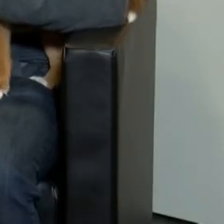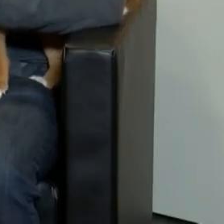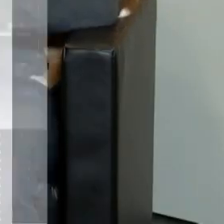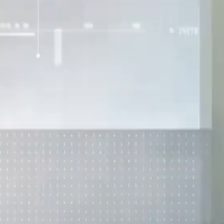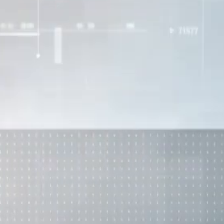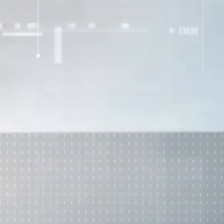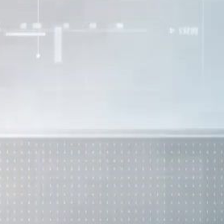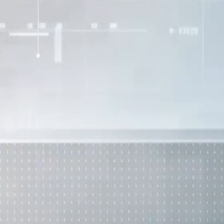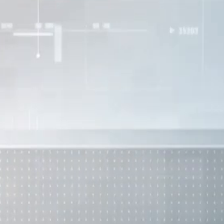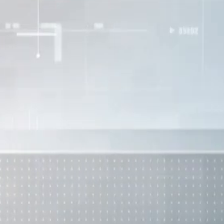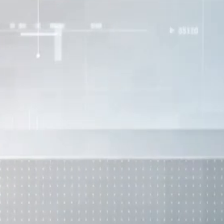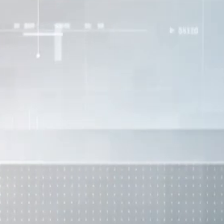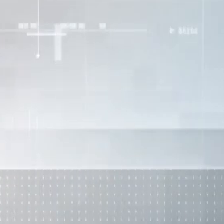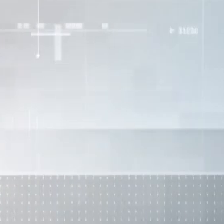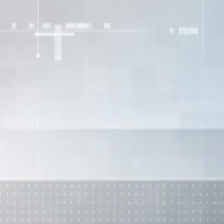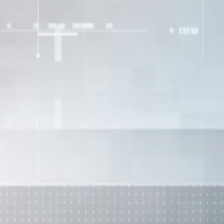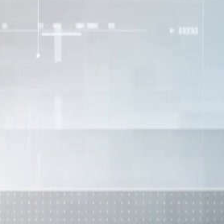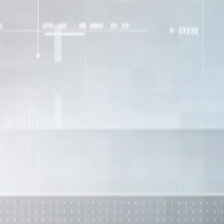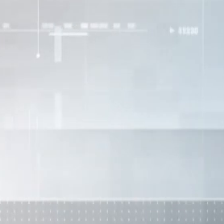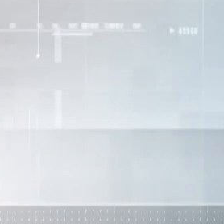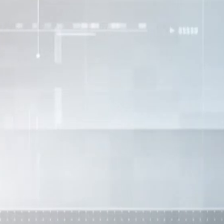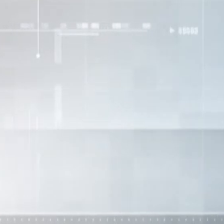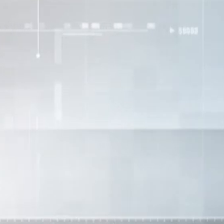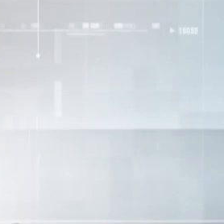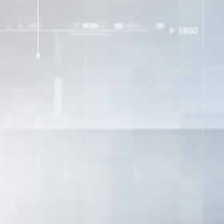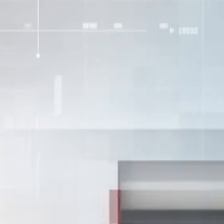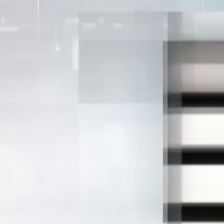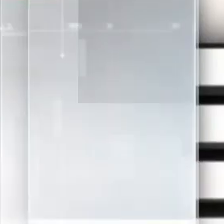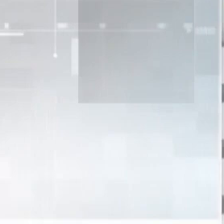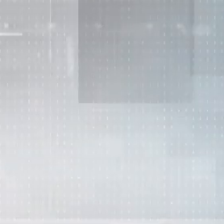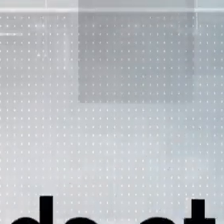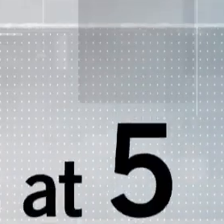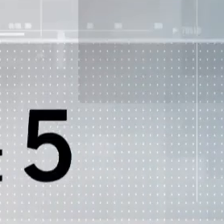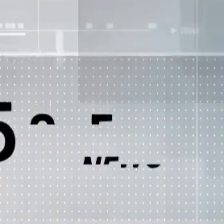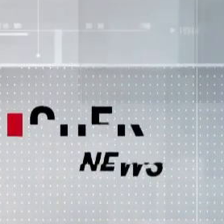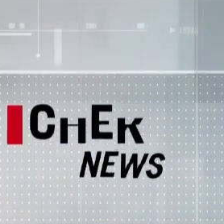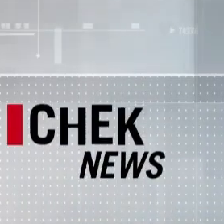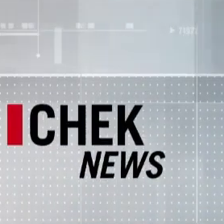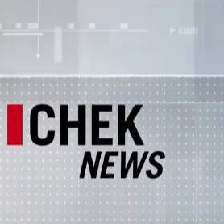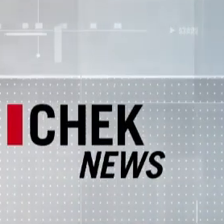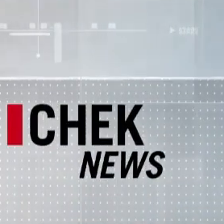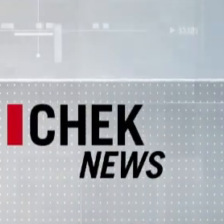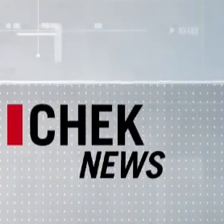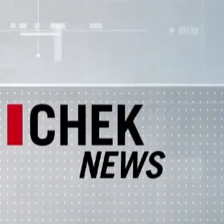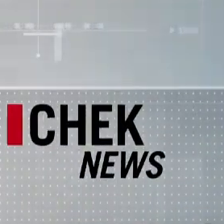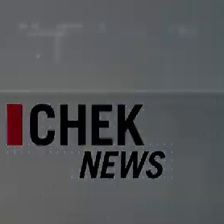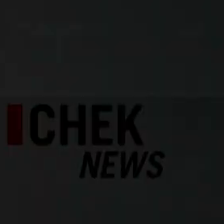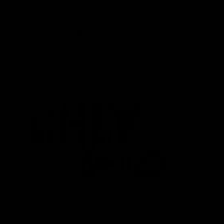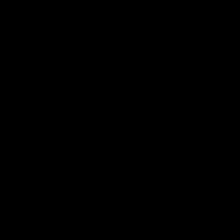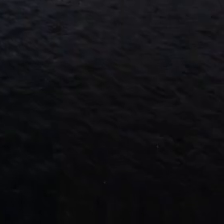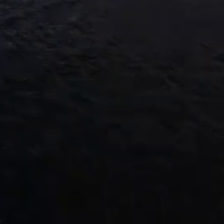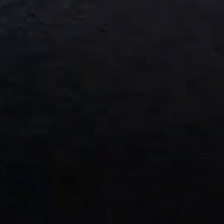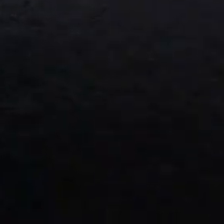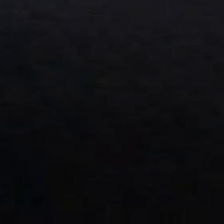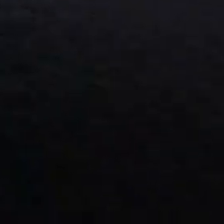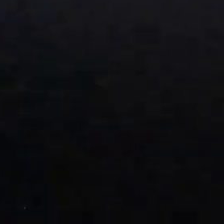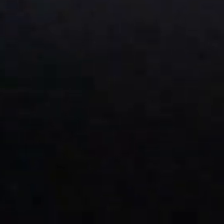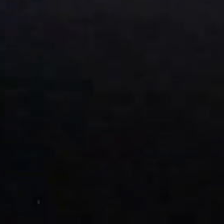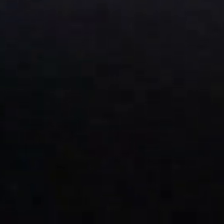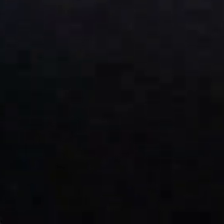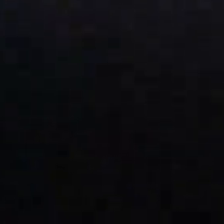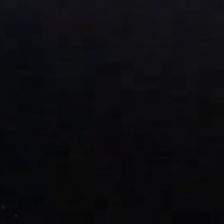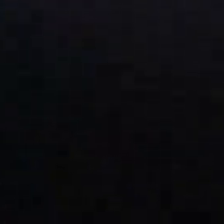Brought to you by Bosley's, a proud supporter of the Victoria Humane Society. Pet CHEK, weekends on CHEK News at 5.